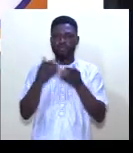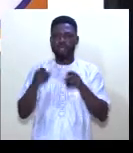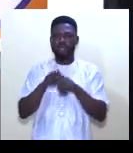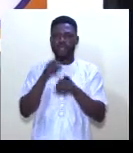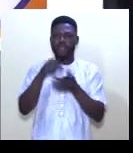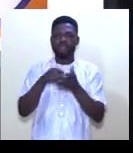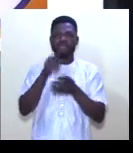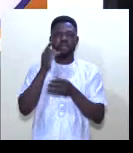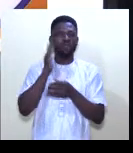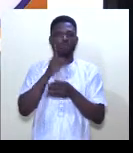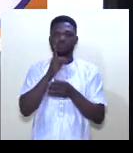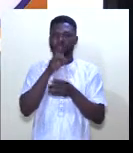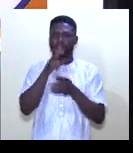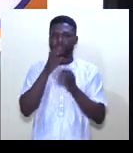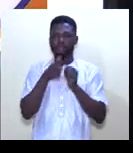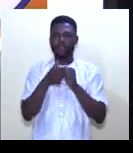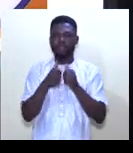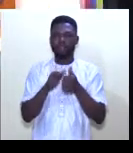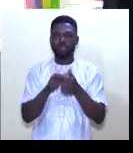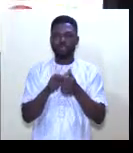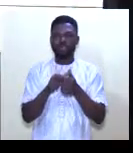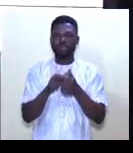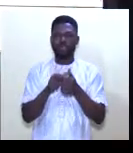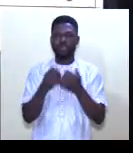the exam, you shouldn't have a problem.